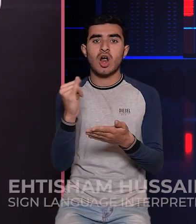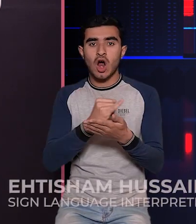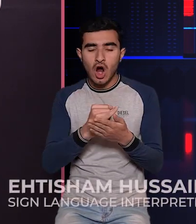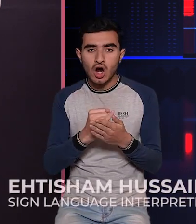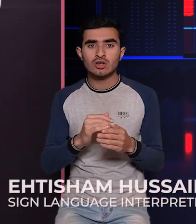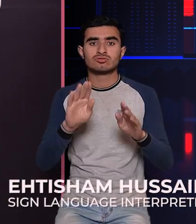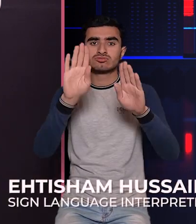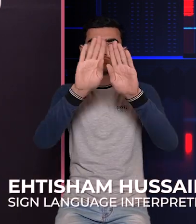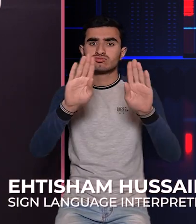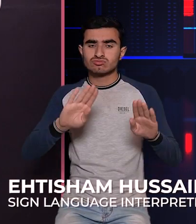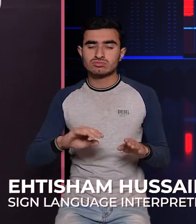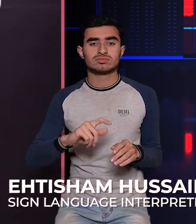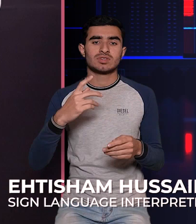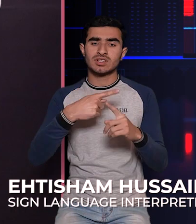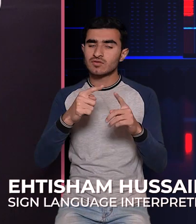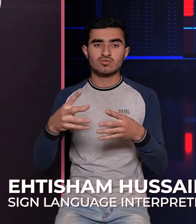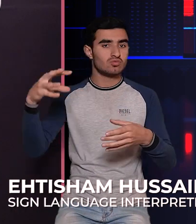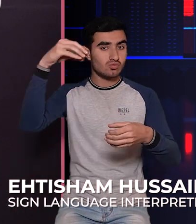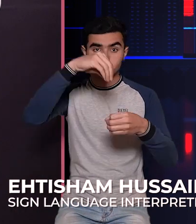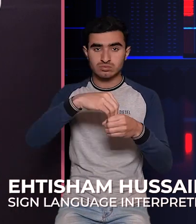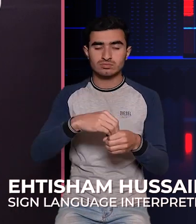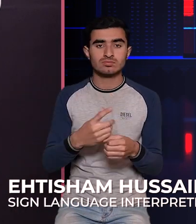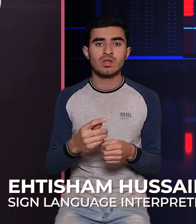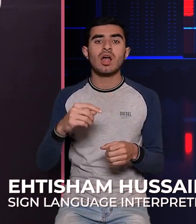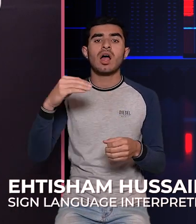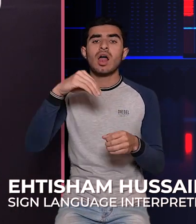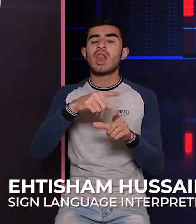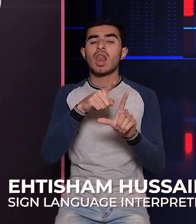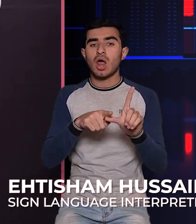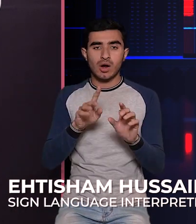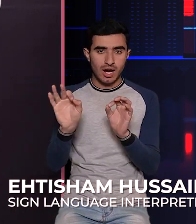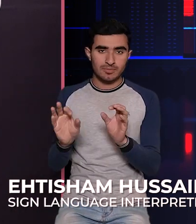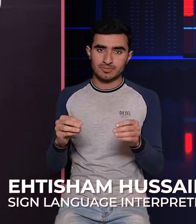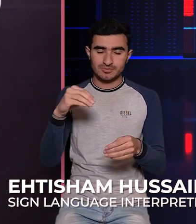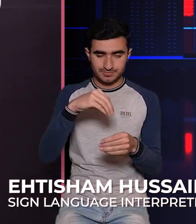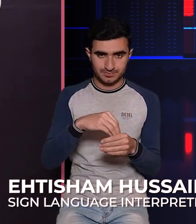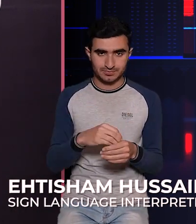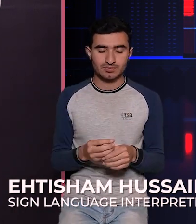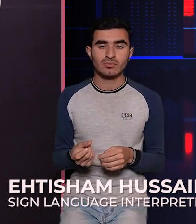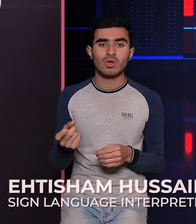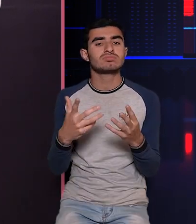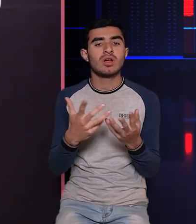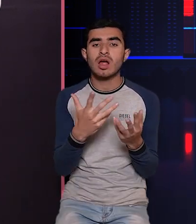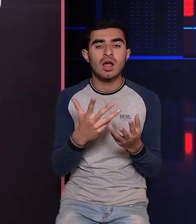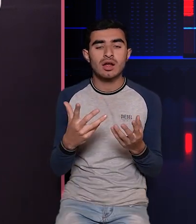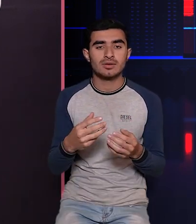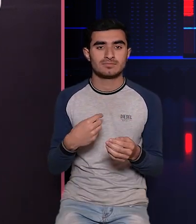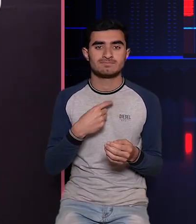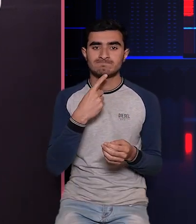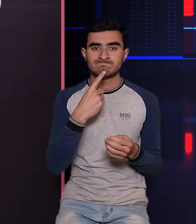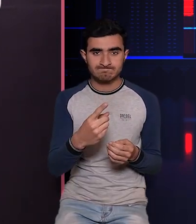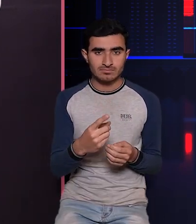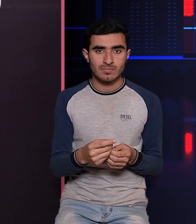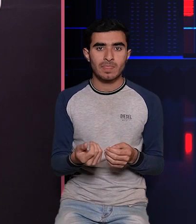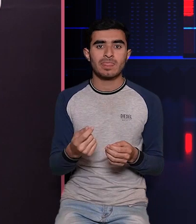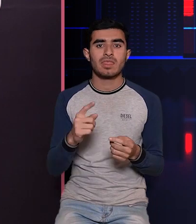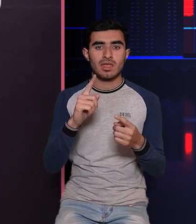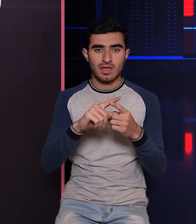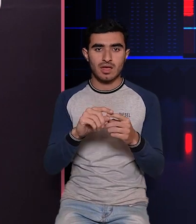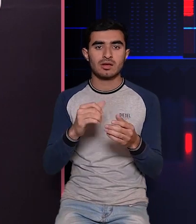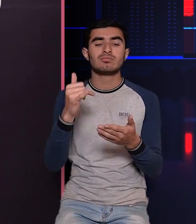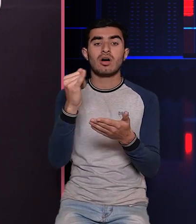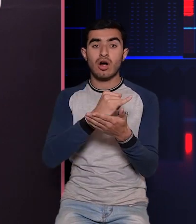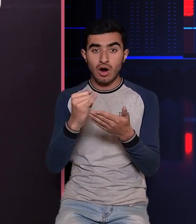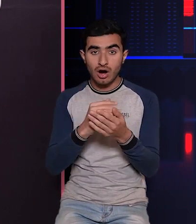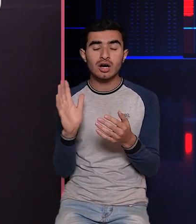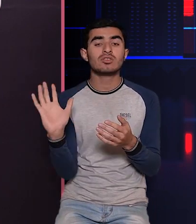arts organization based out of Lahore, and some of the key pillars for this foundation is to bring